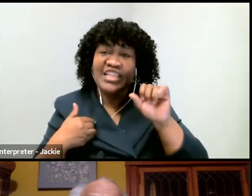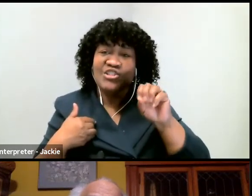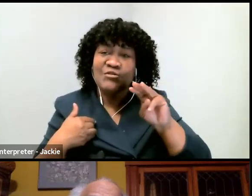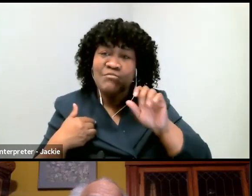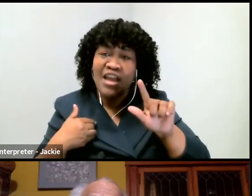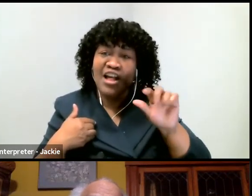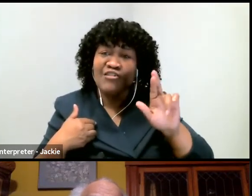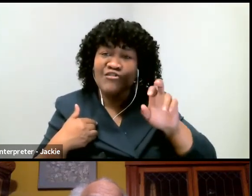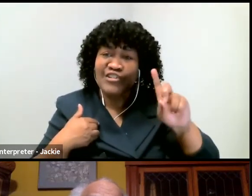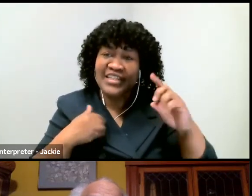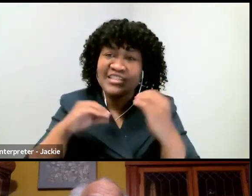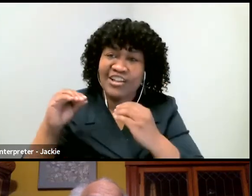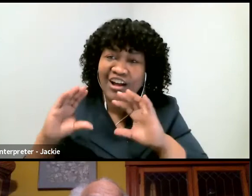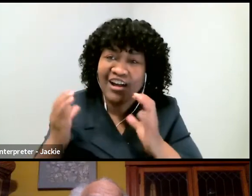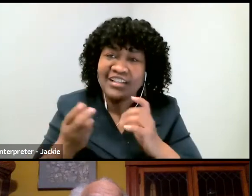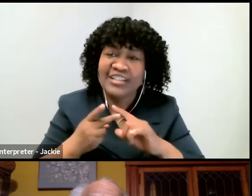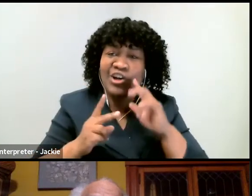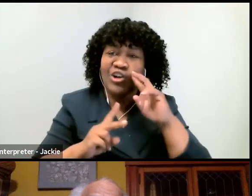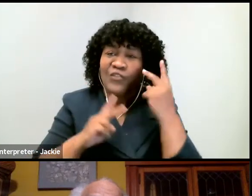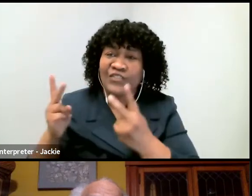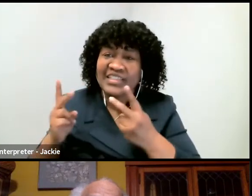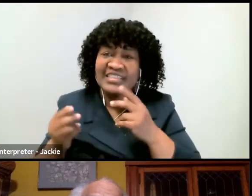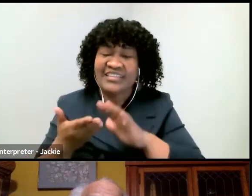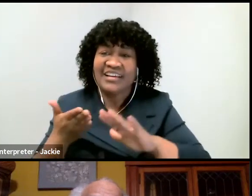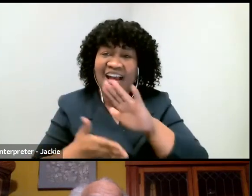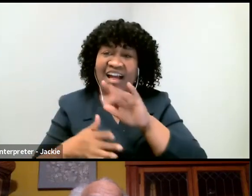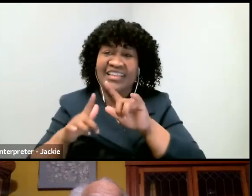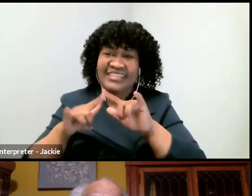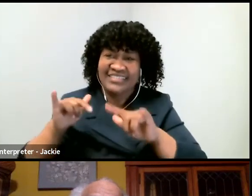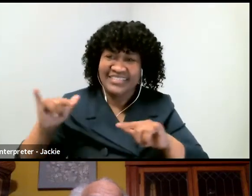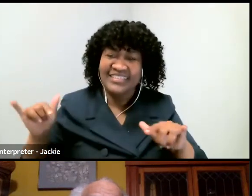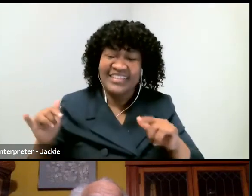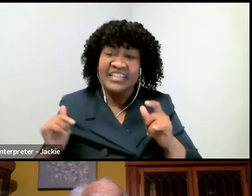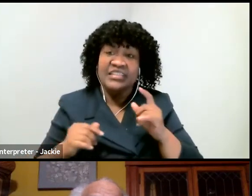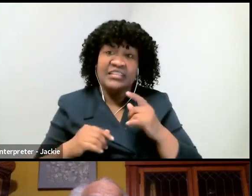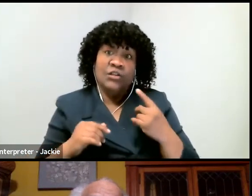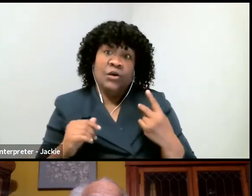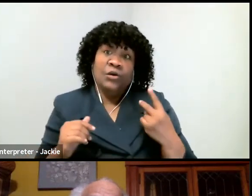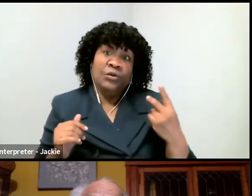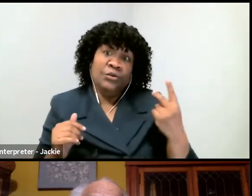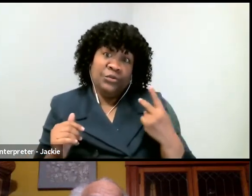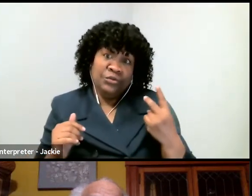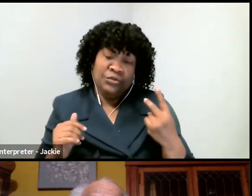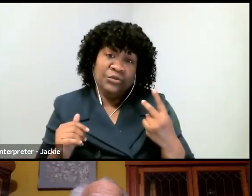know, to visit, things of that sort. He and I